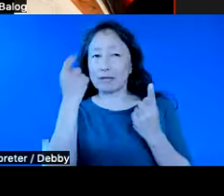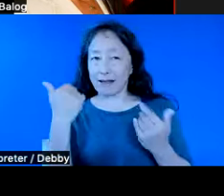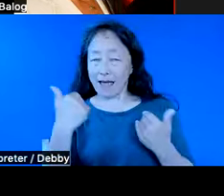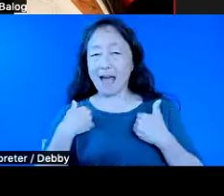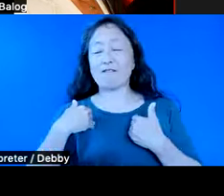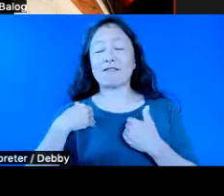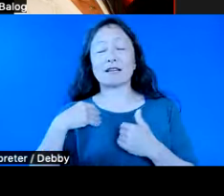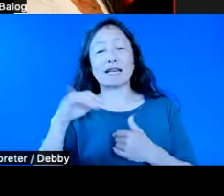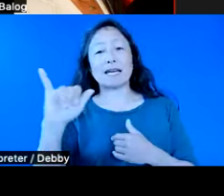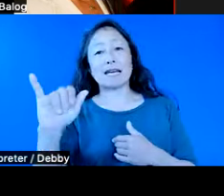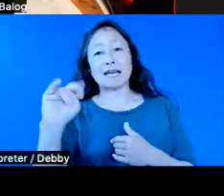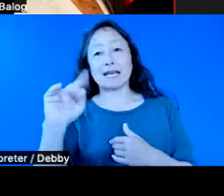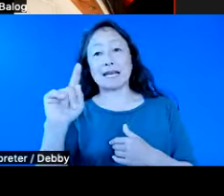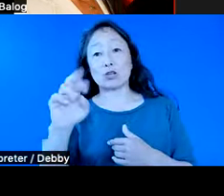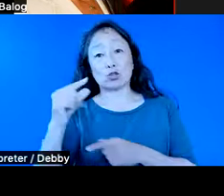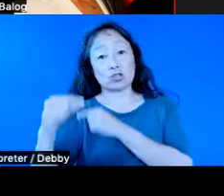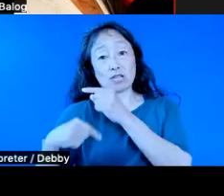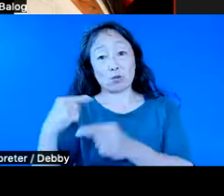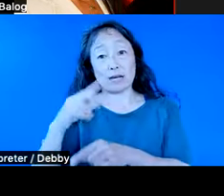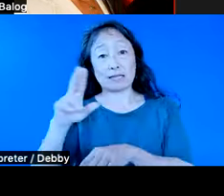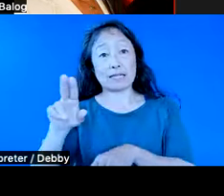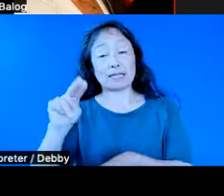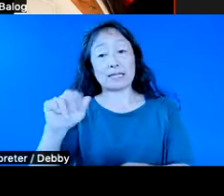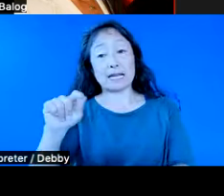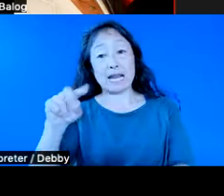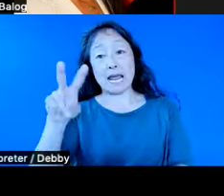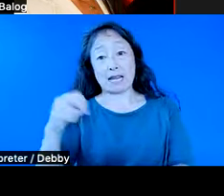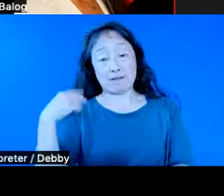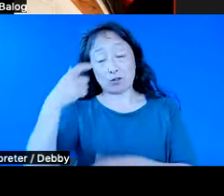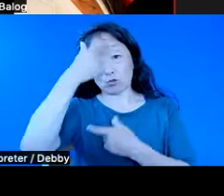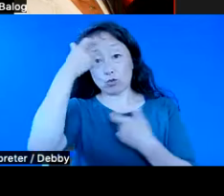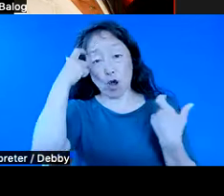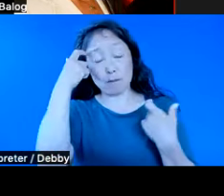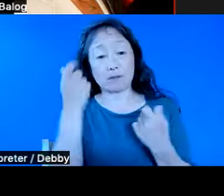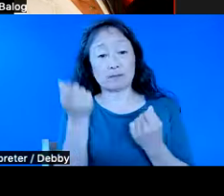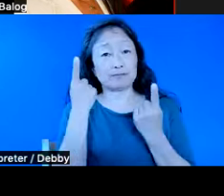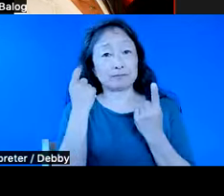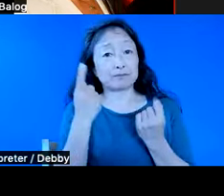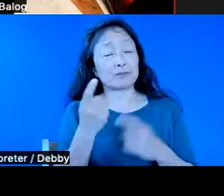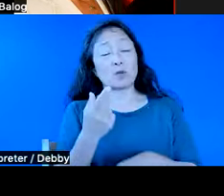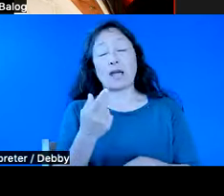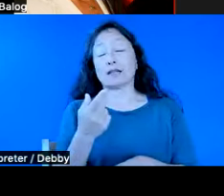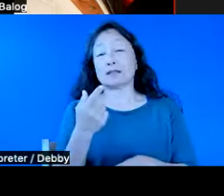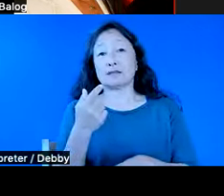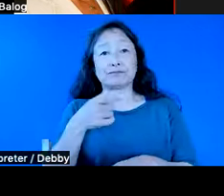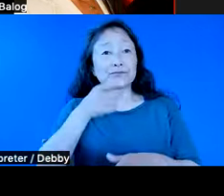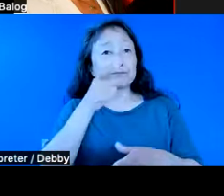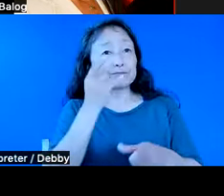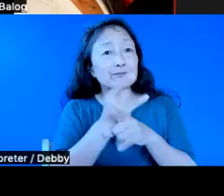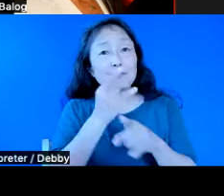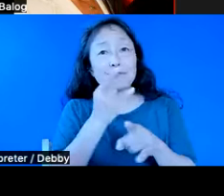understand substance abuse, and Indian families tend to be large families. Is it a bad